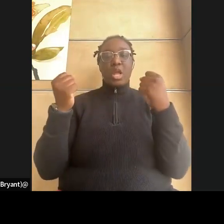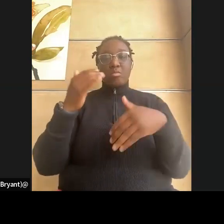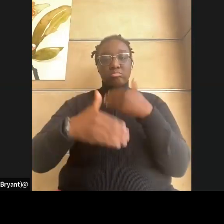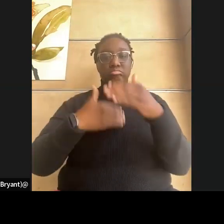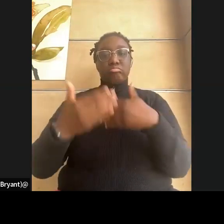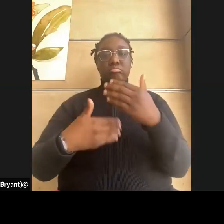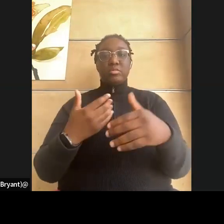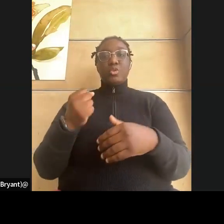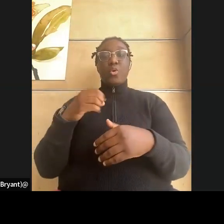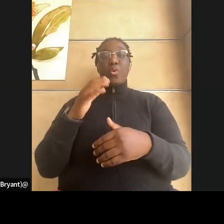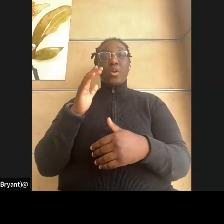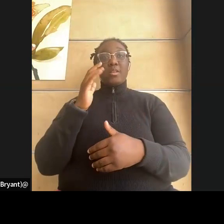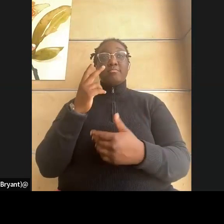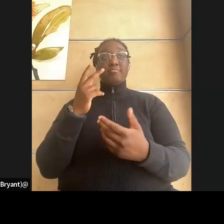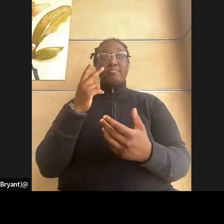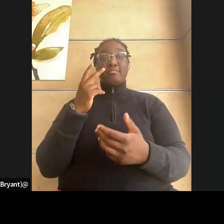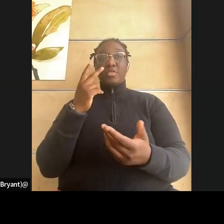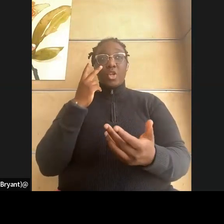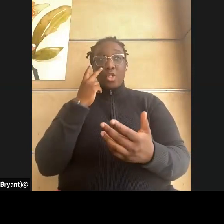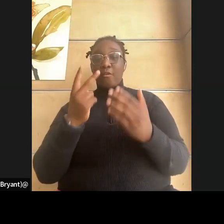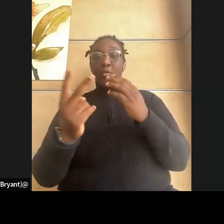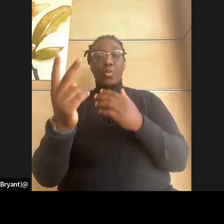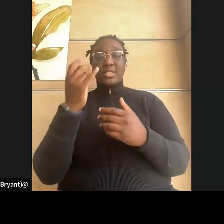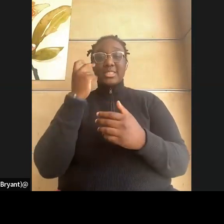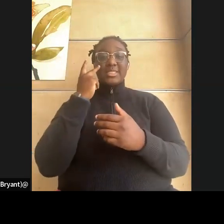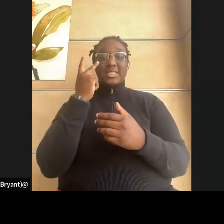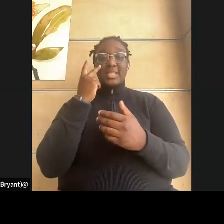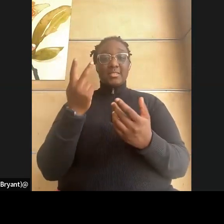time. So I think I'll leave it at that, and thank you.